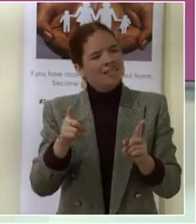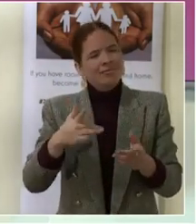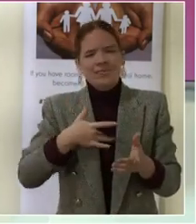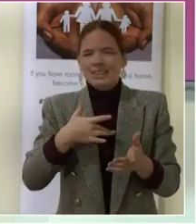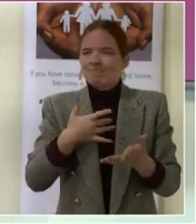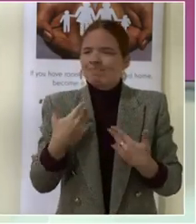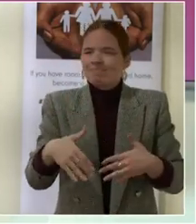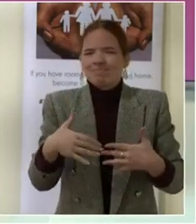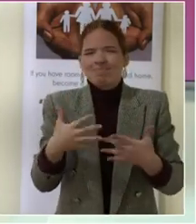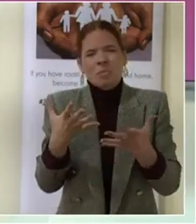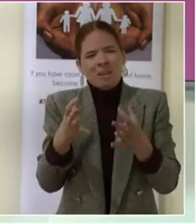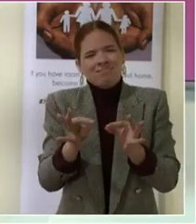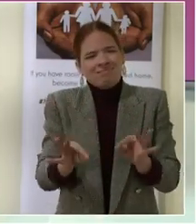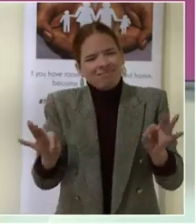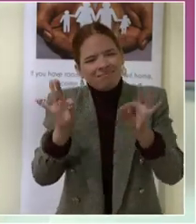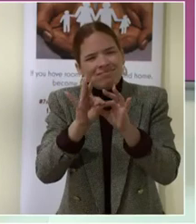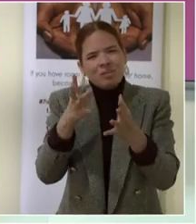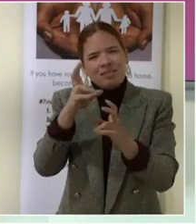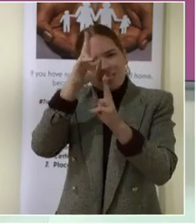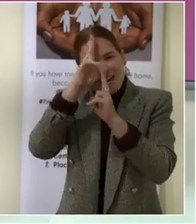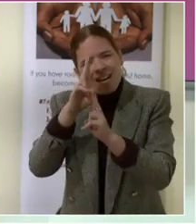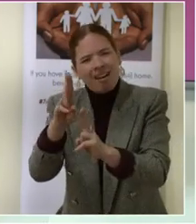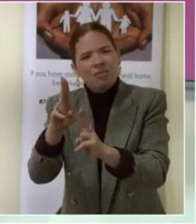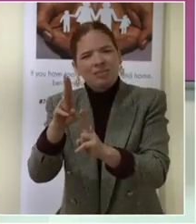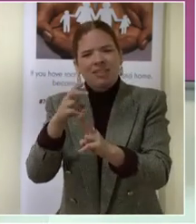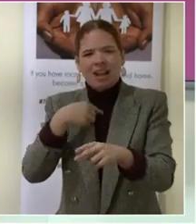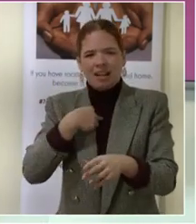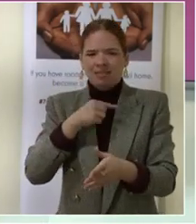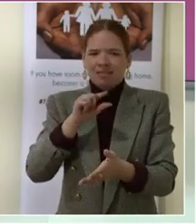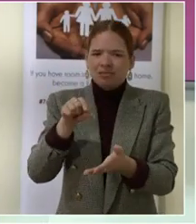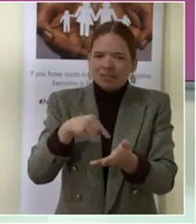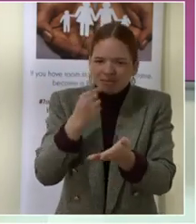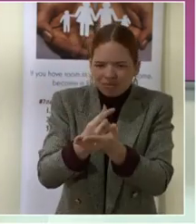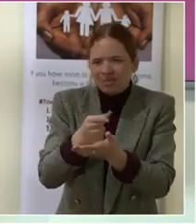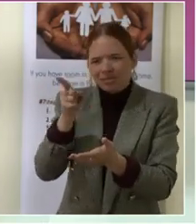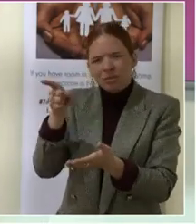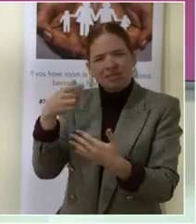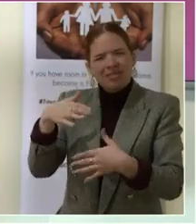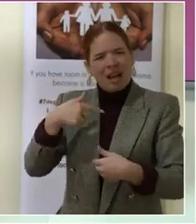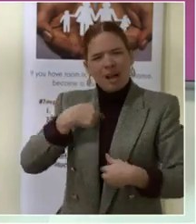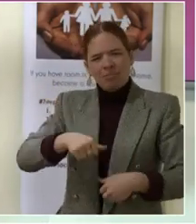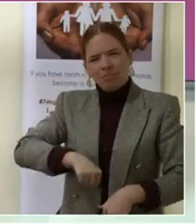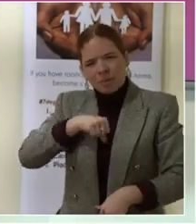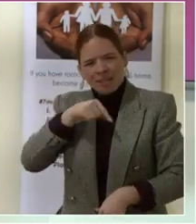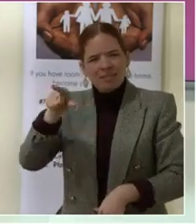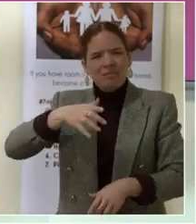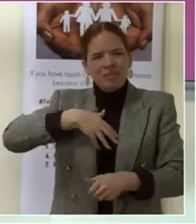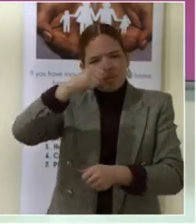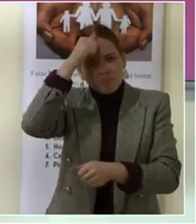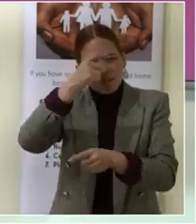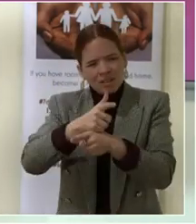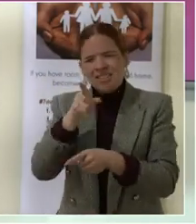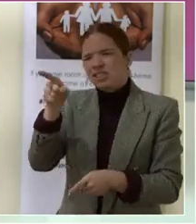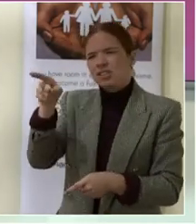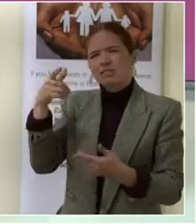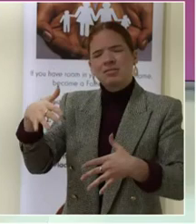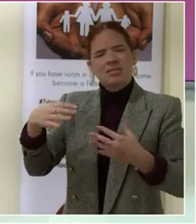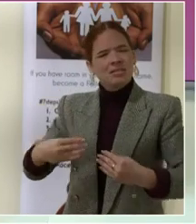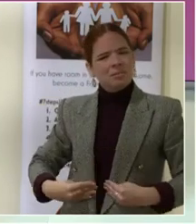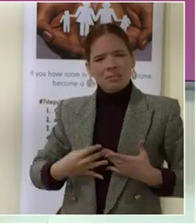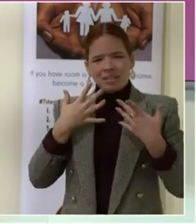so proud that my brother was such a inspiring person that he could